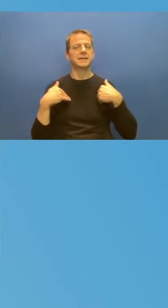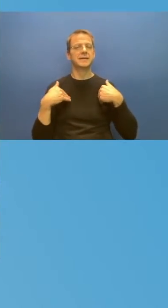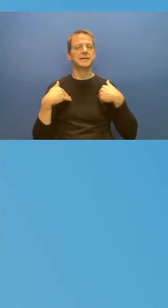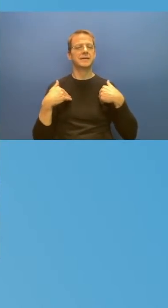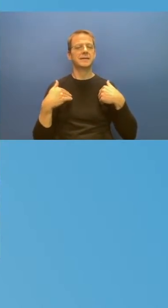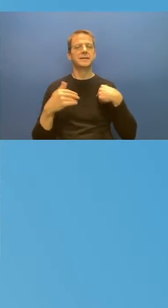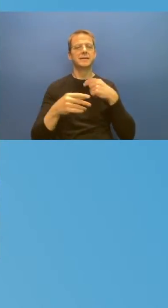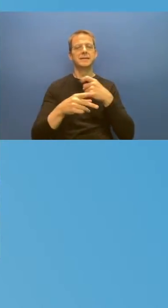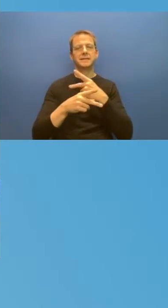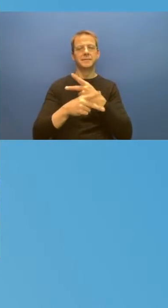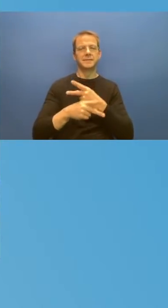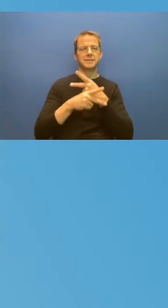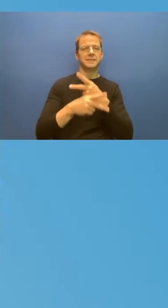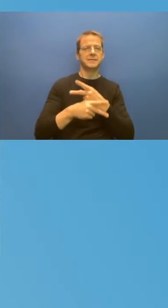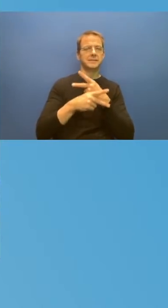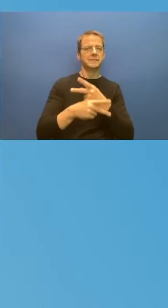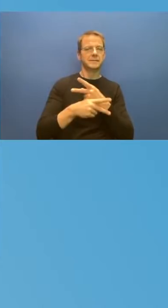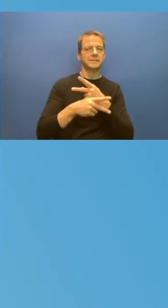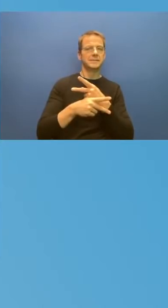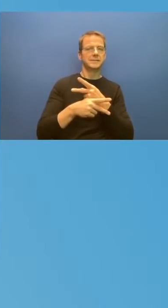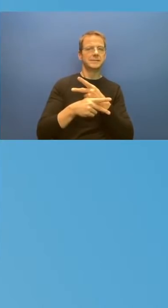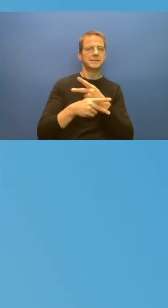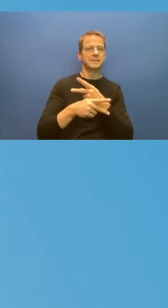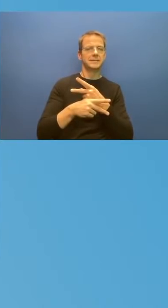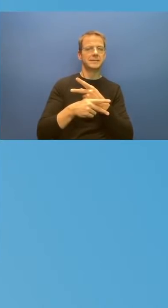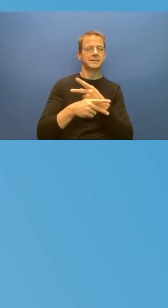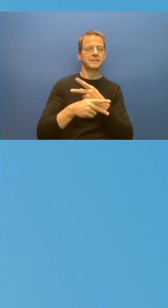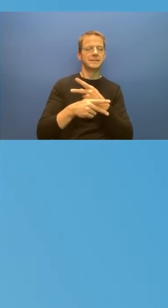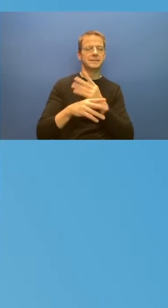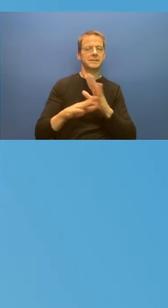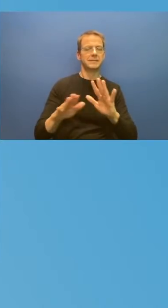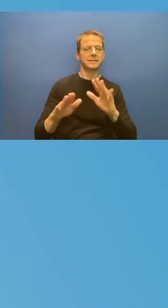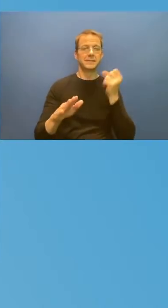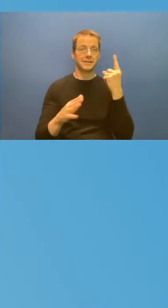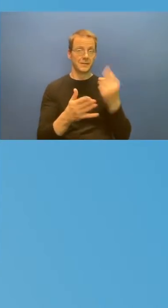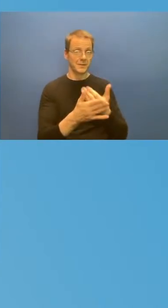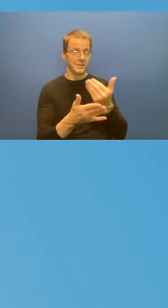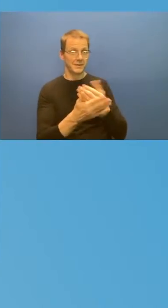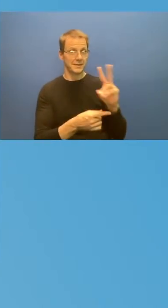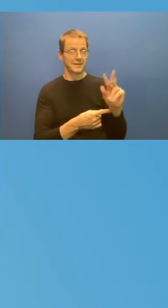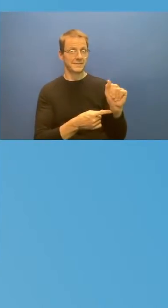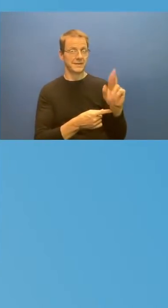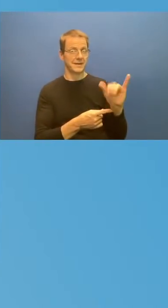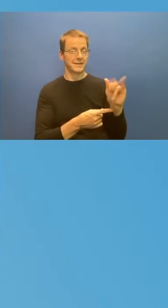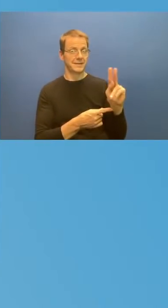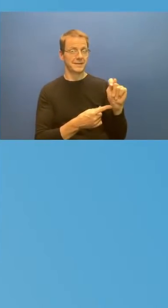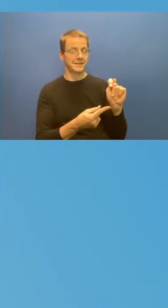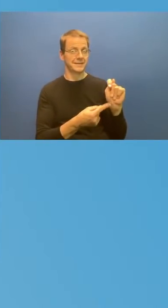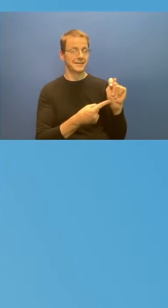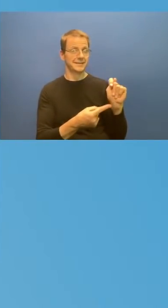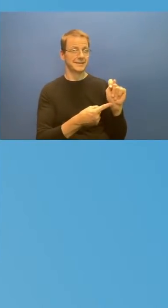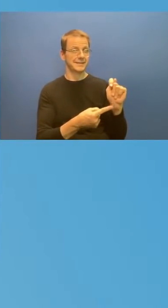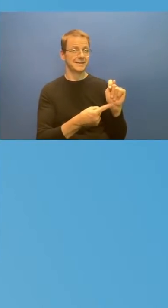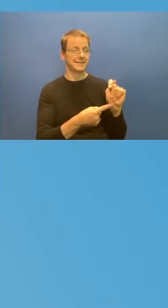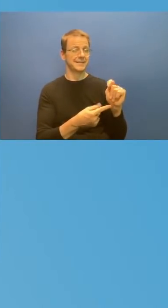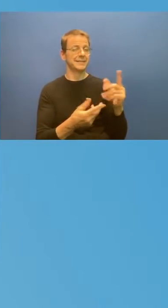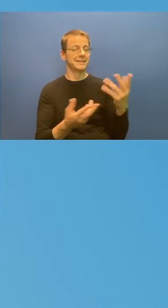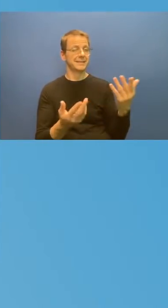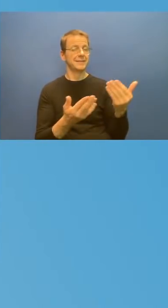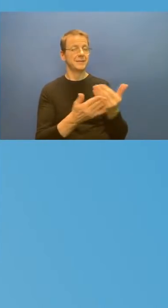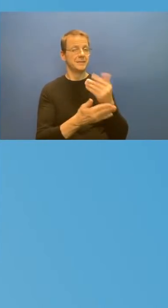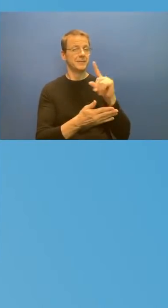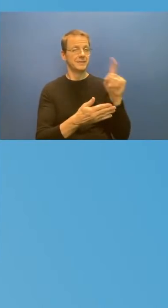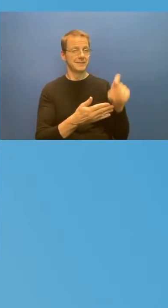of new questions. Aside from that, I'm still very concerned, though, about people who would be